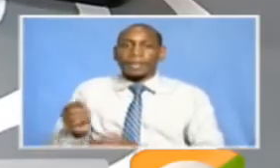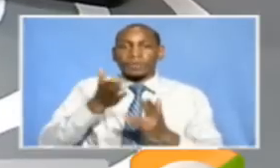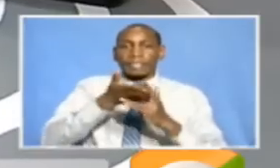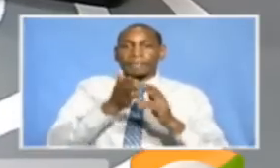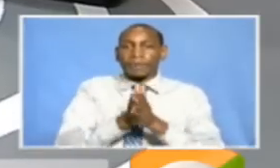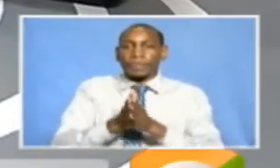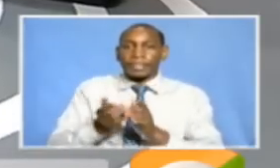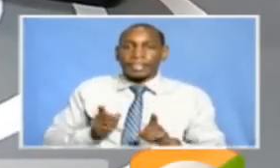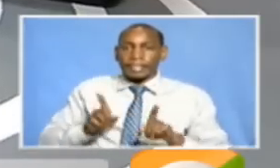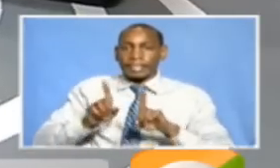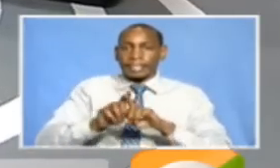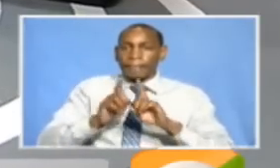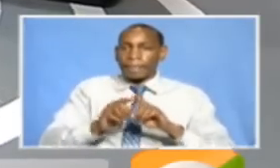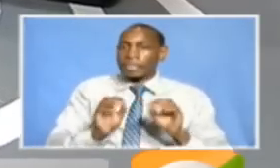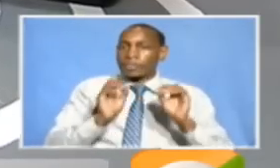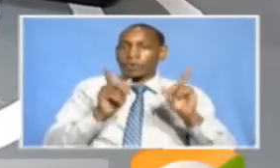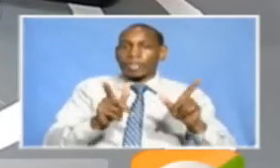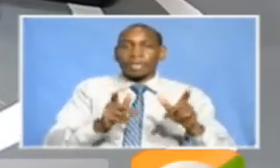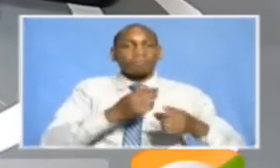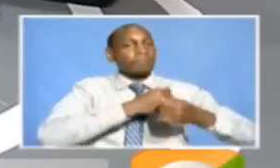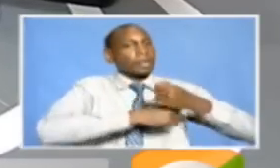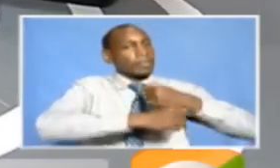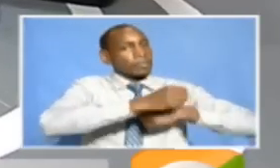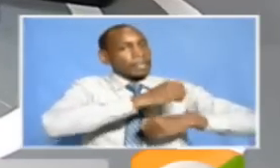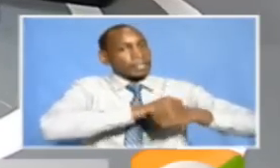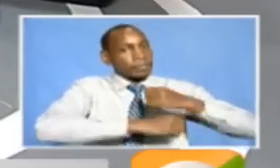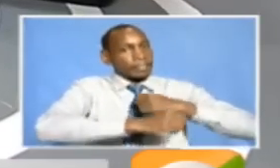sister, but they are okay doing